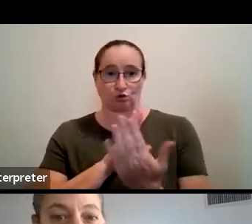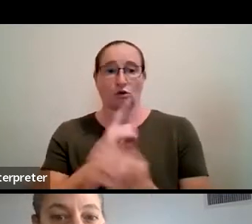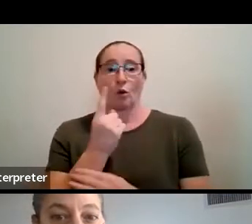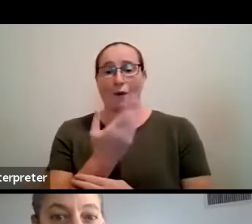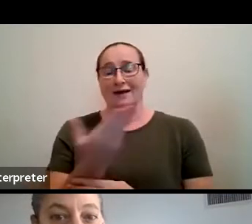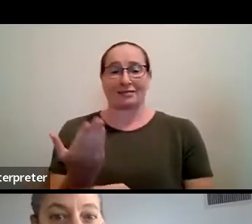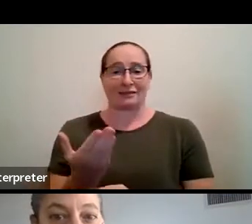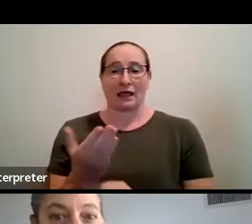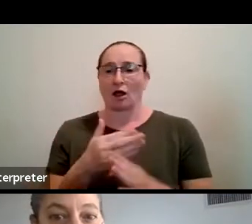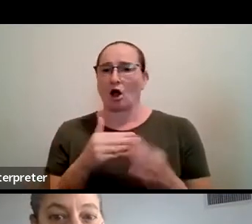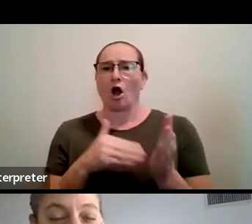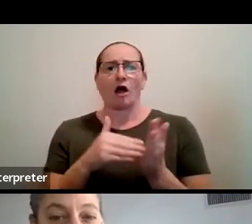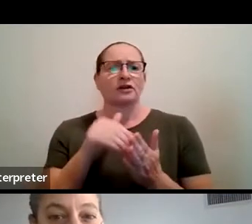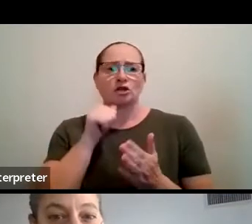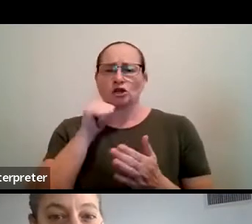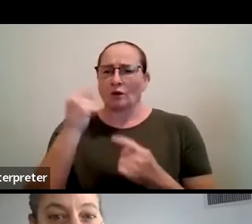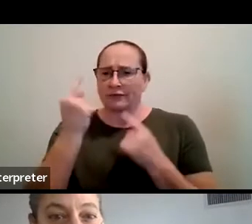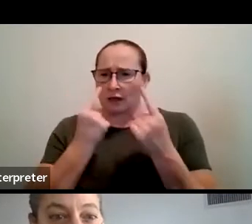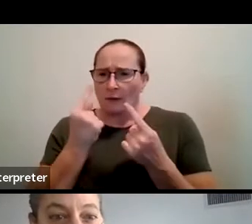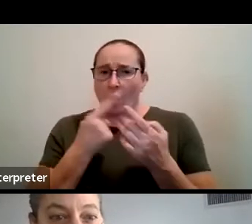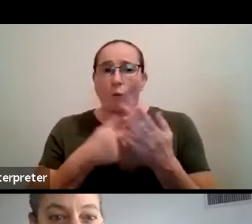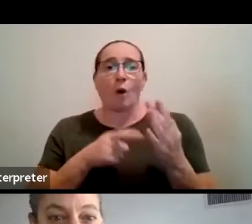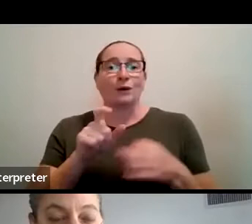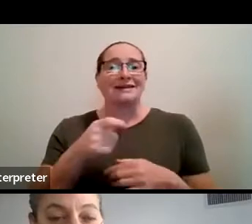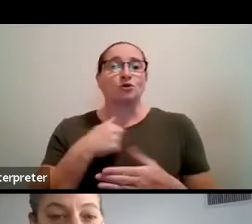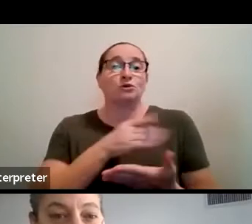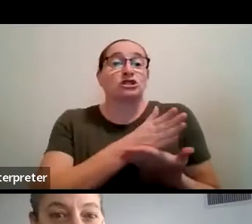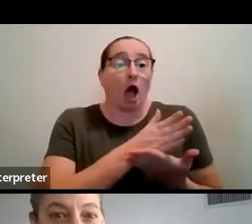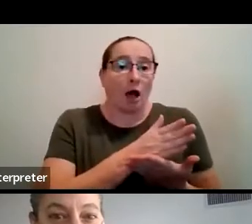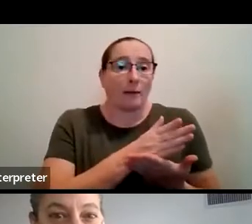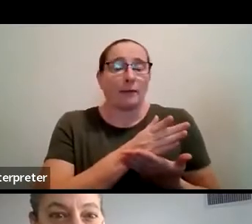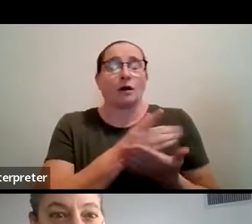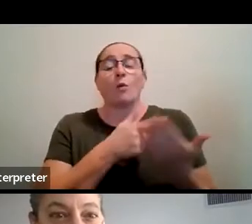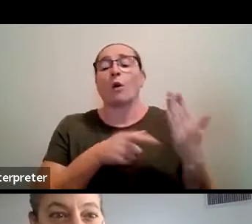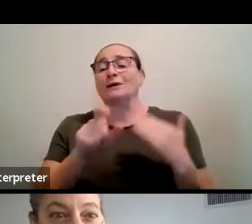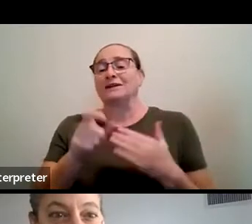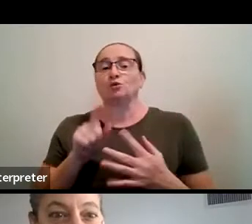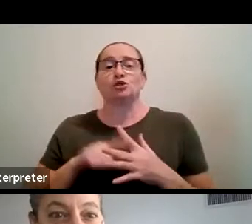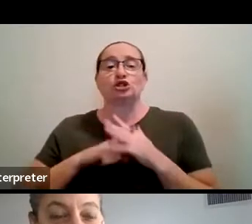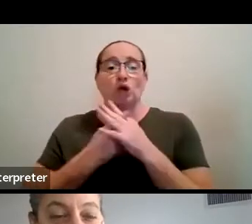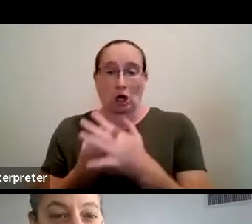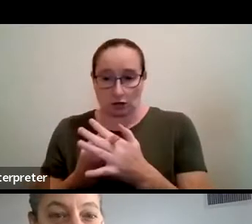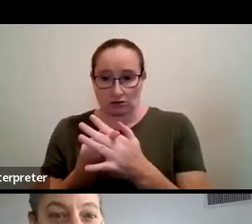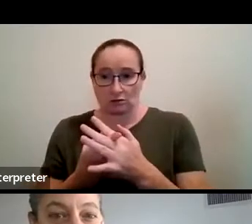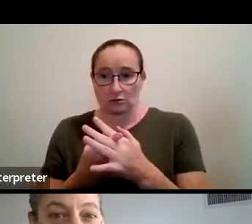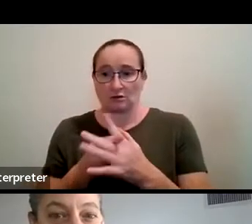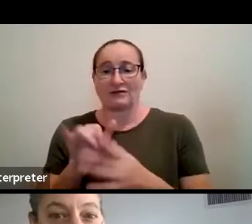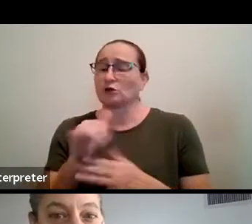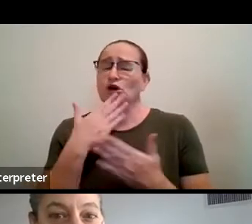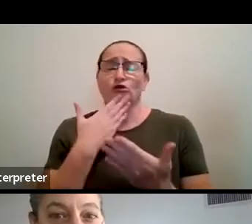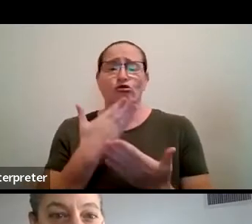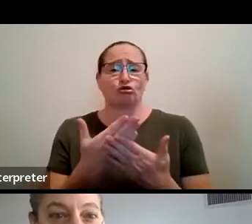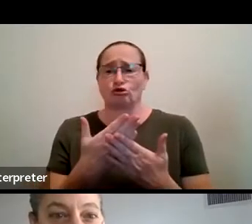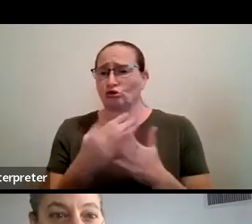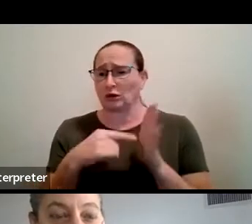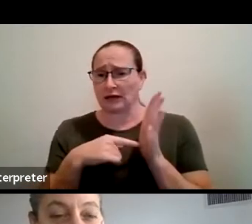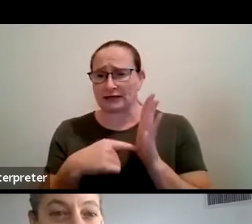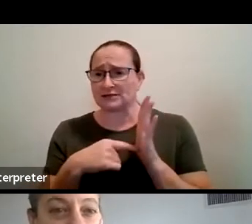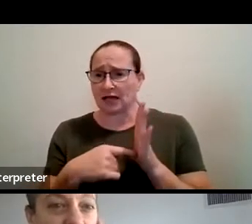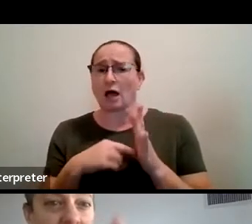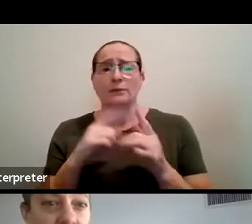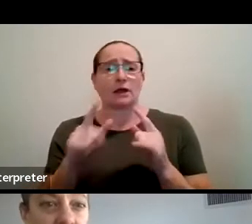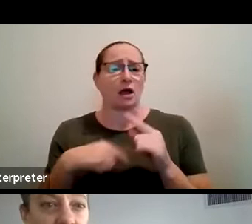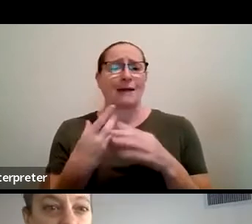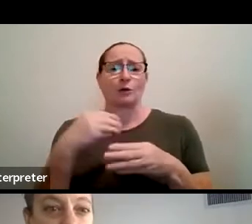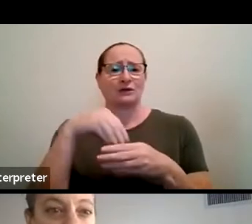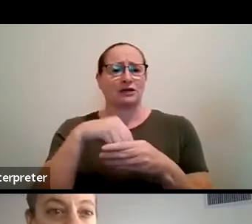we often don't think about is what we need to stop and what we need to start. And so this is a great example when it comes to indoor air